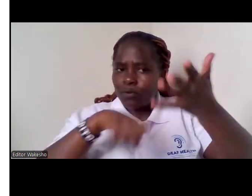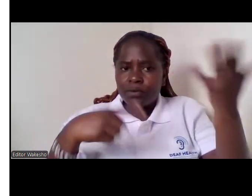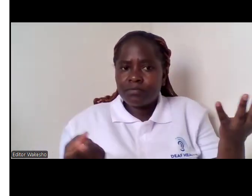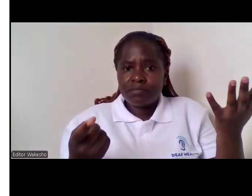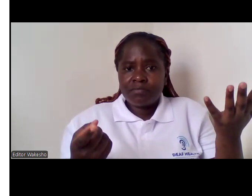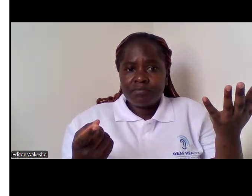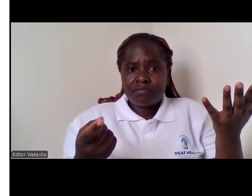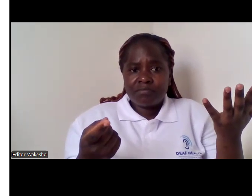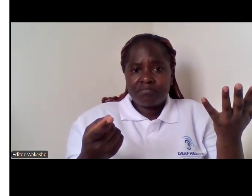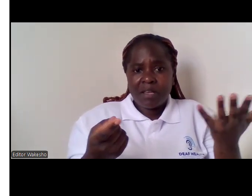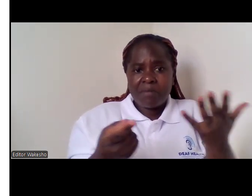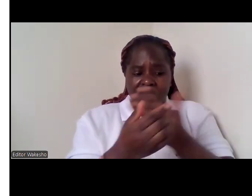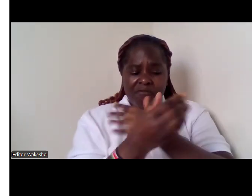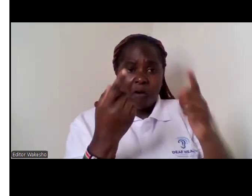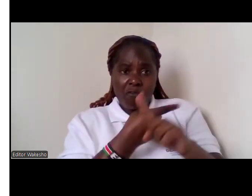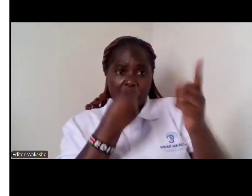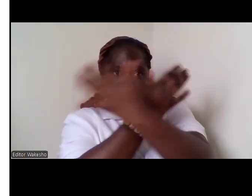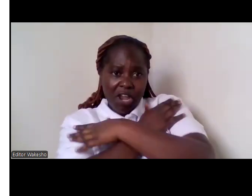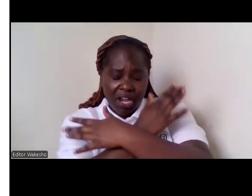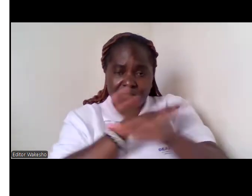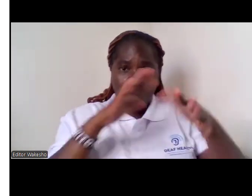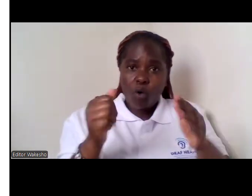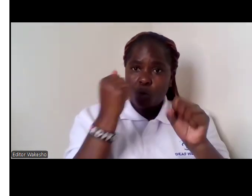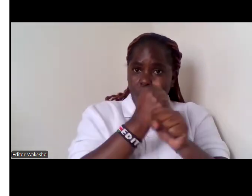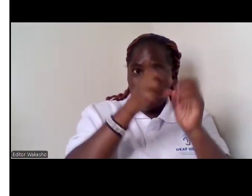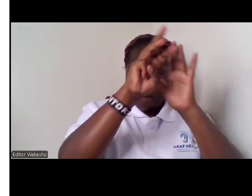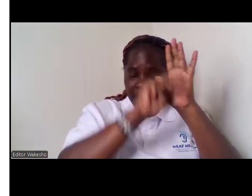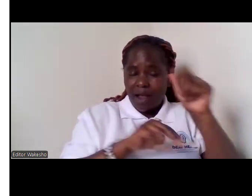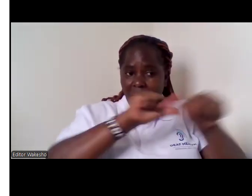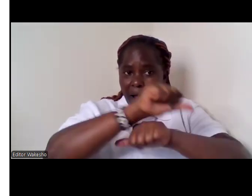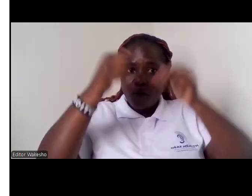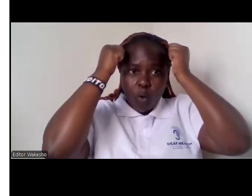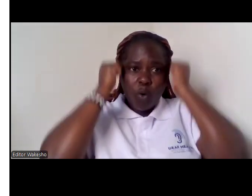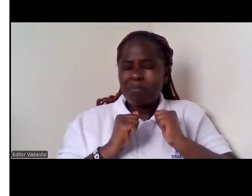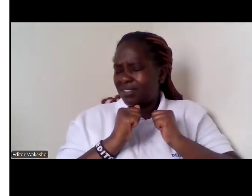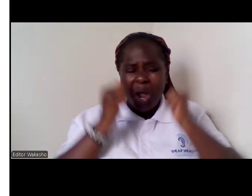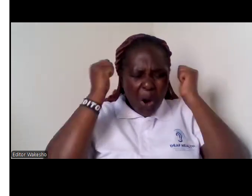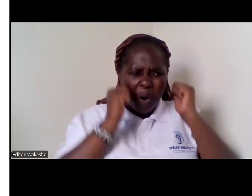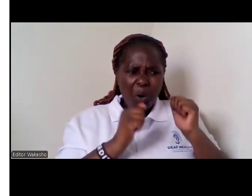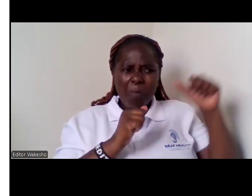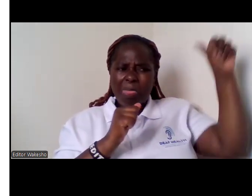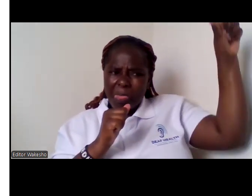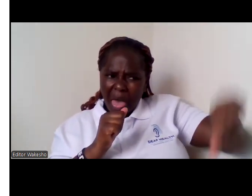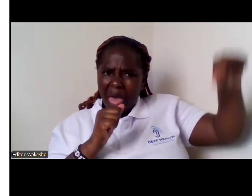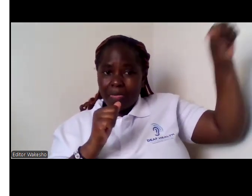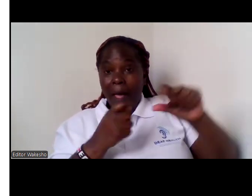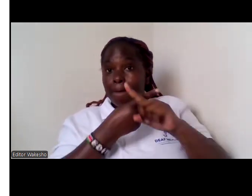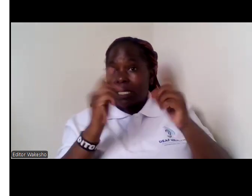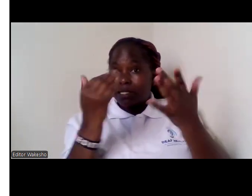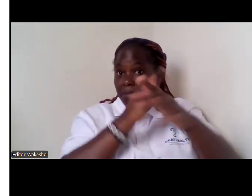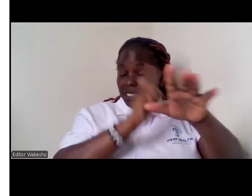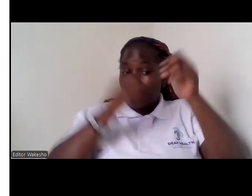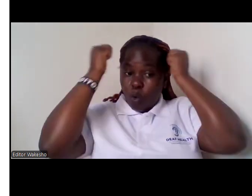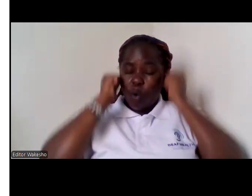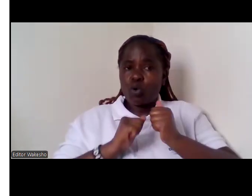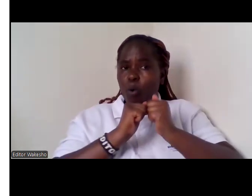either from a friend or a colleague about a condom failing. Most failures of condoms